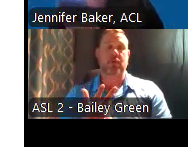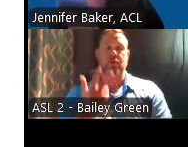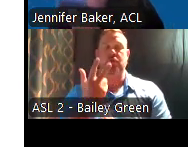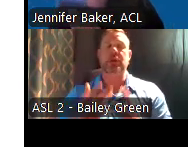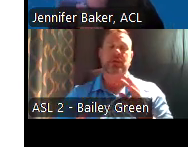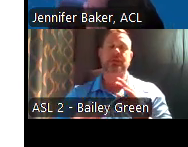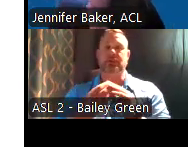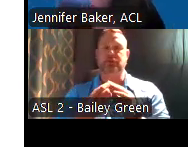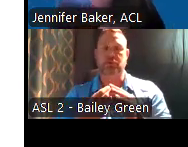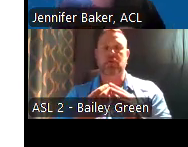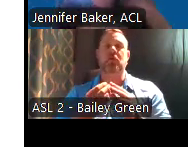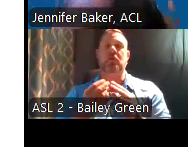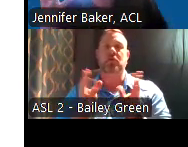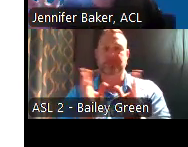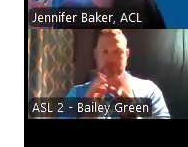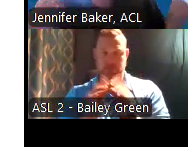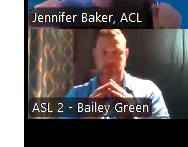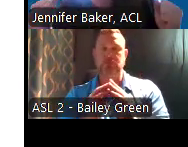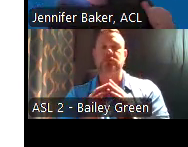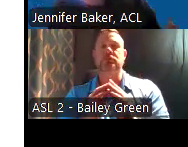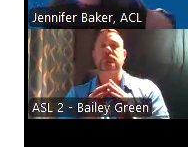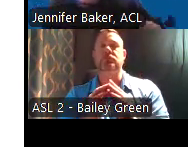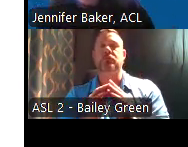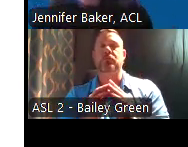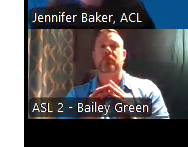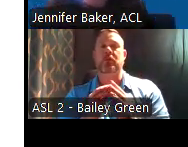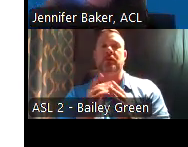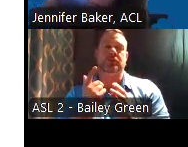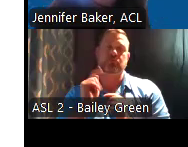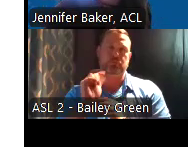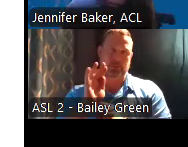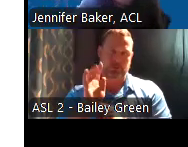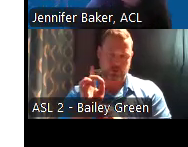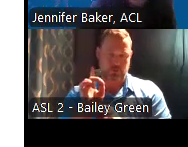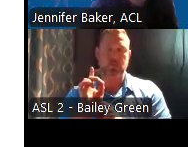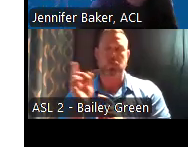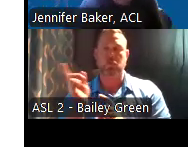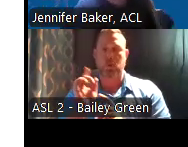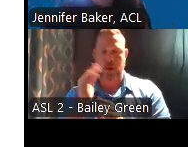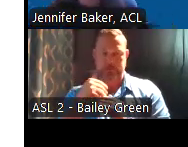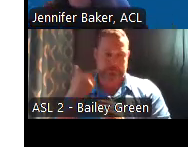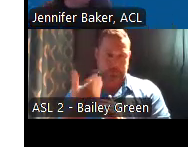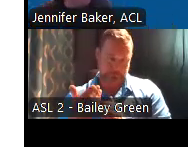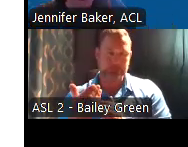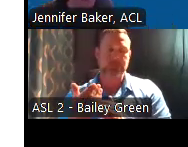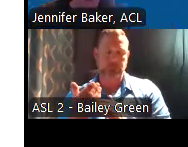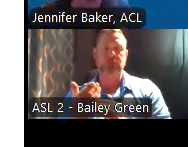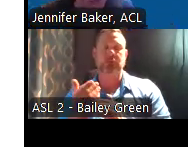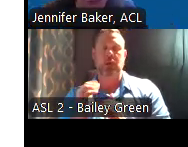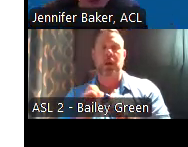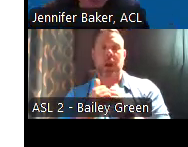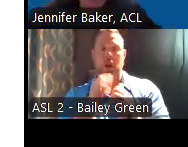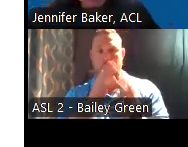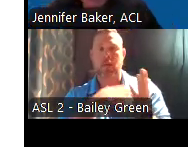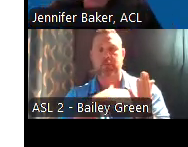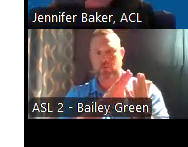listening sessions, and to be determined where we'll go next and how we'll approach